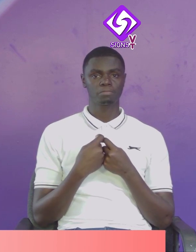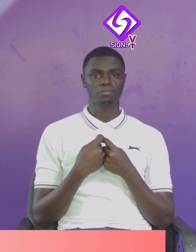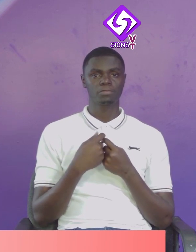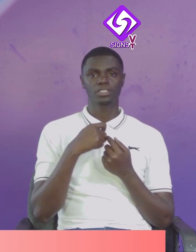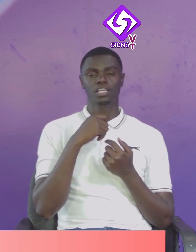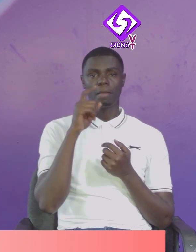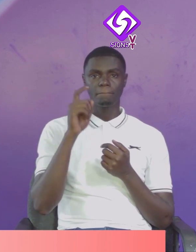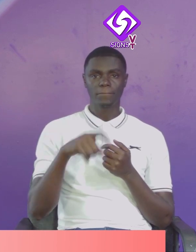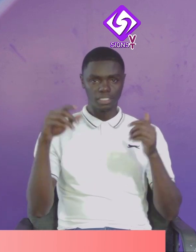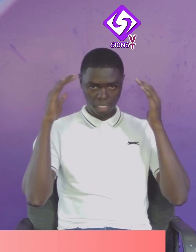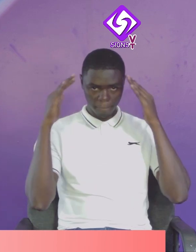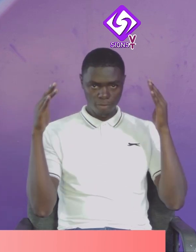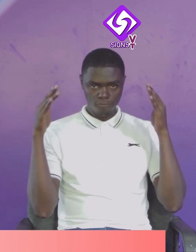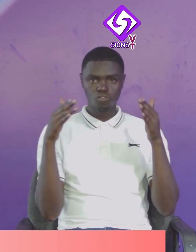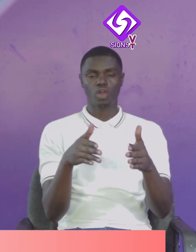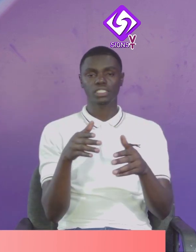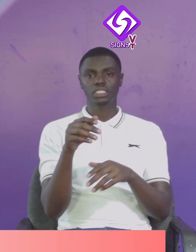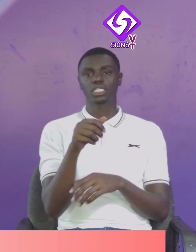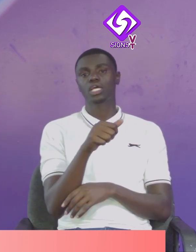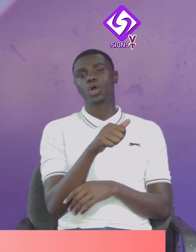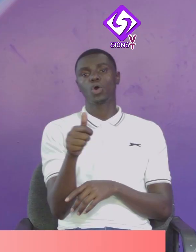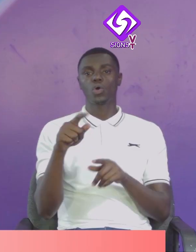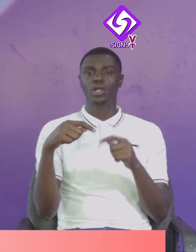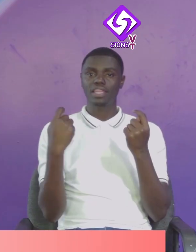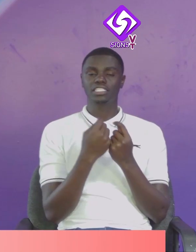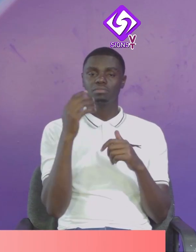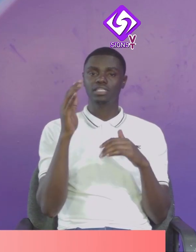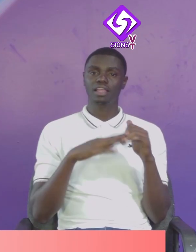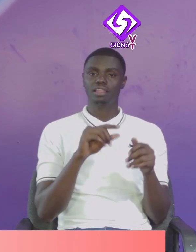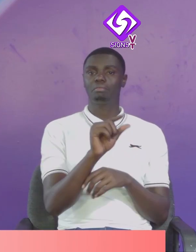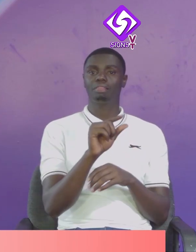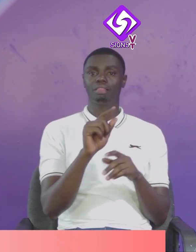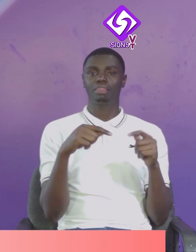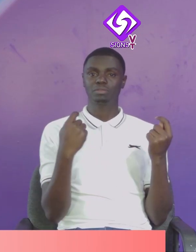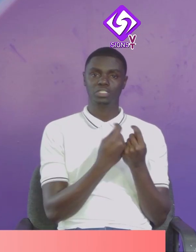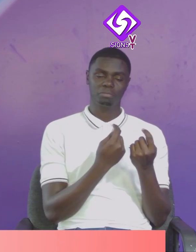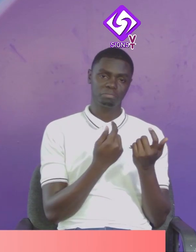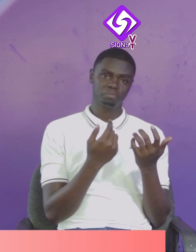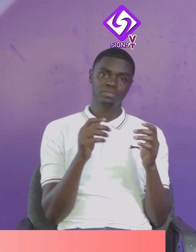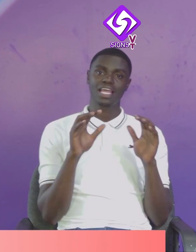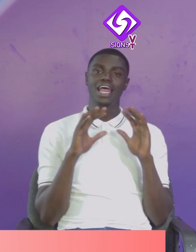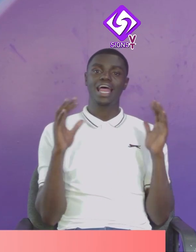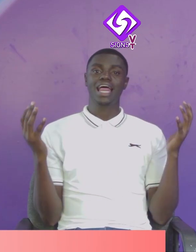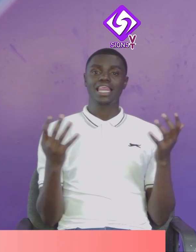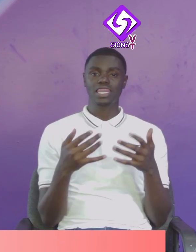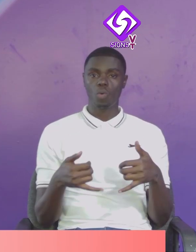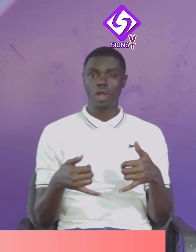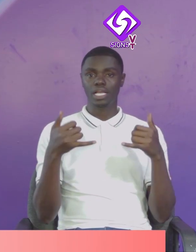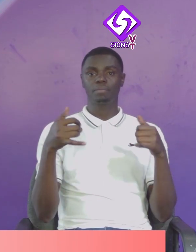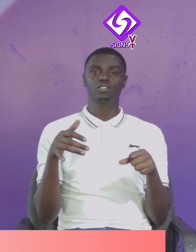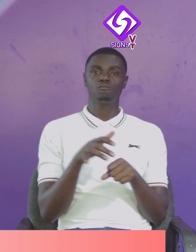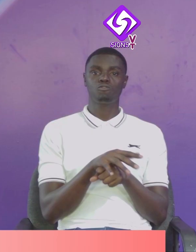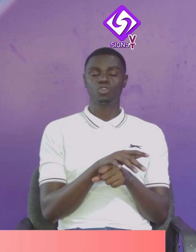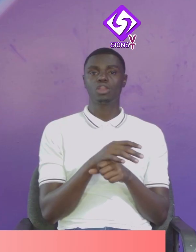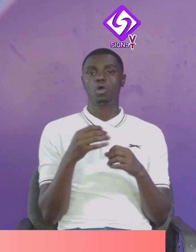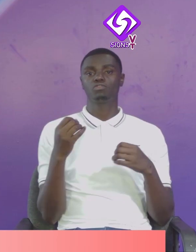pay attention to these other teams, or should that be small teams? I will say the World Cup is full of surprises. Right. And